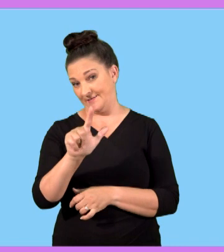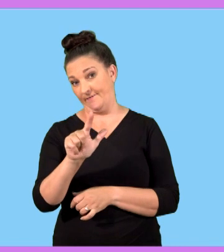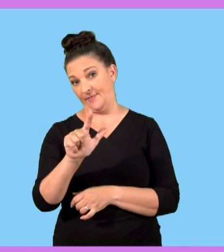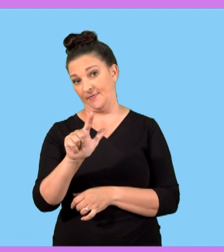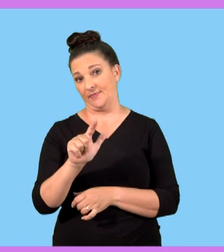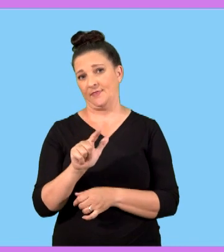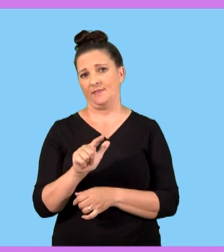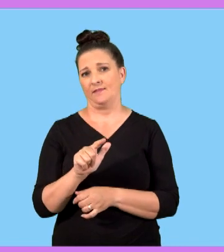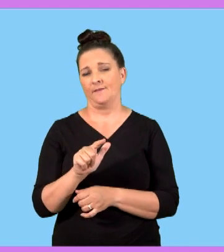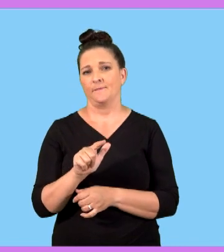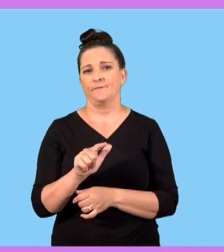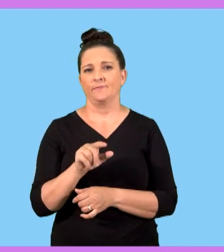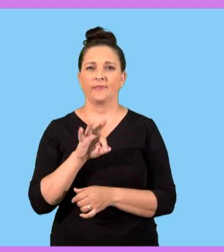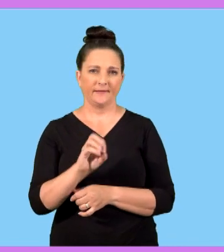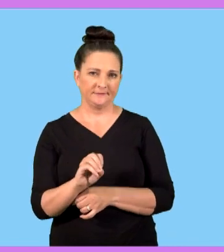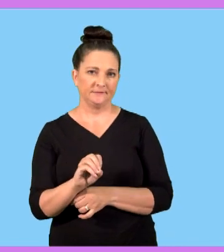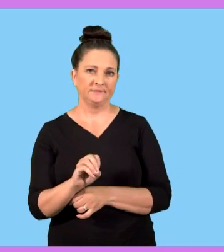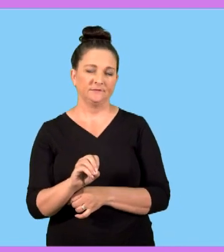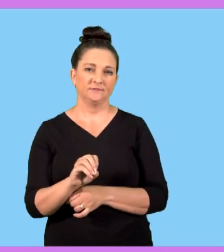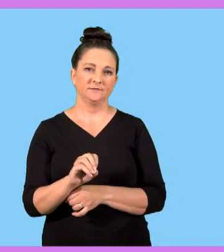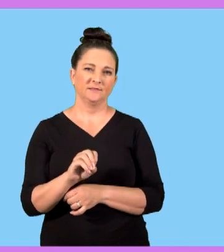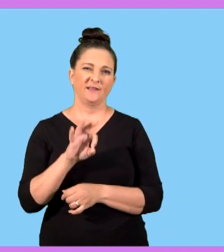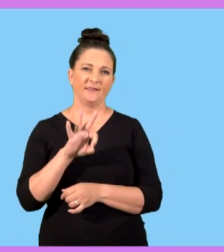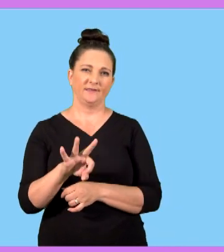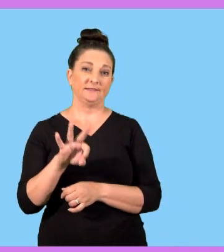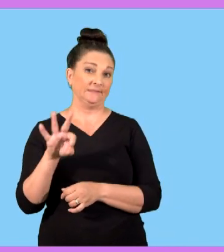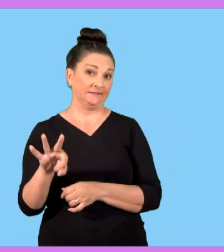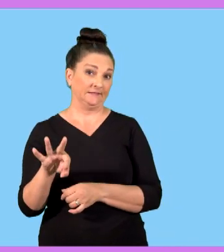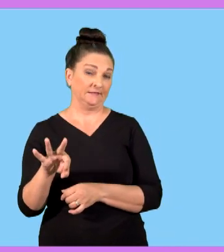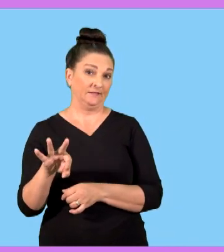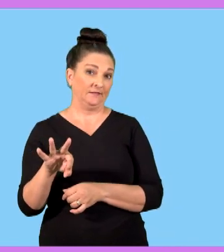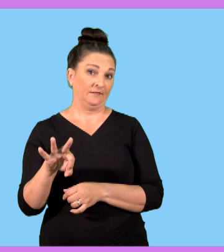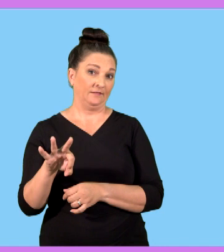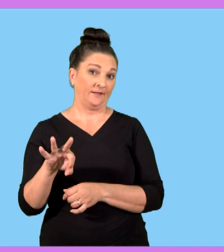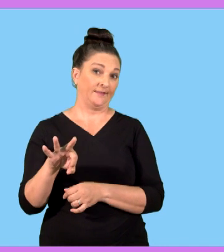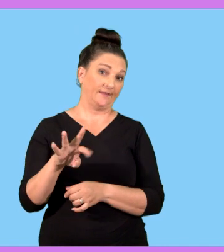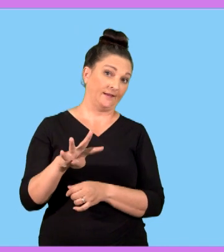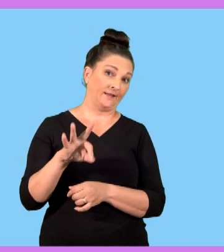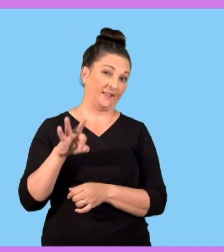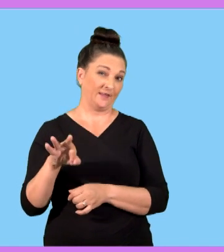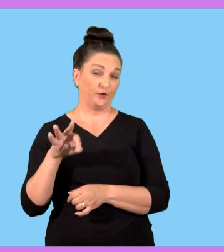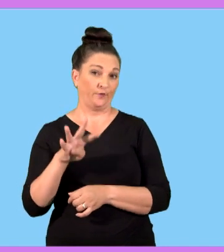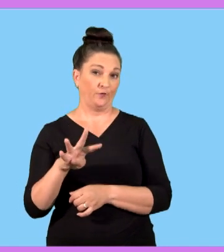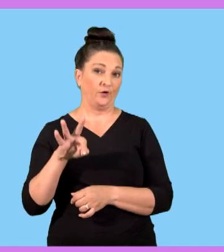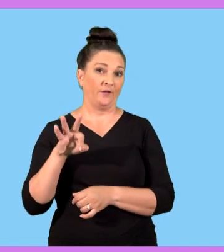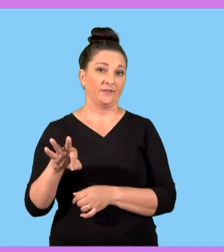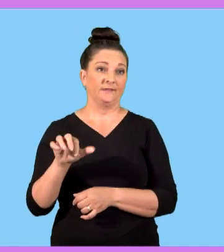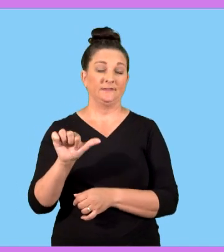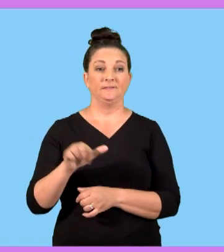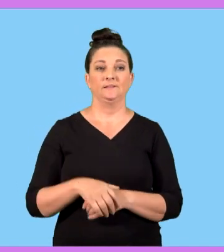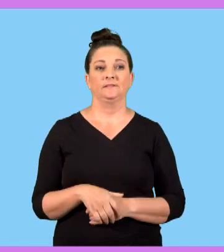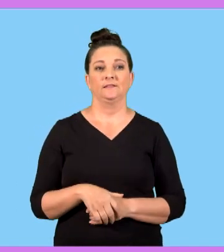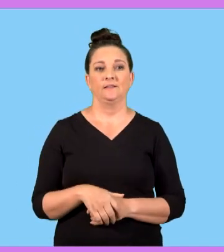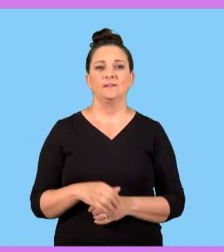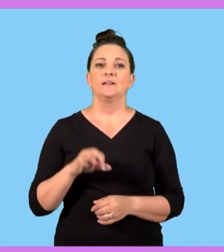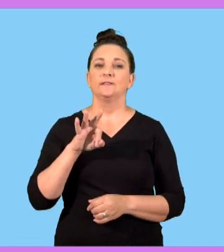give me 27, that will give me 30. That will give us 33, 34, 35, 30. Six.